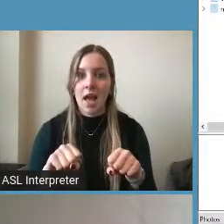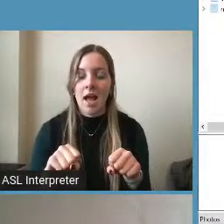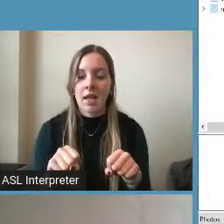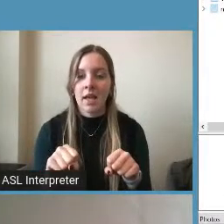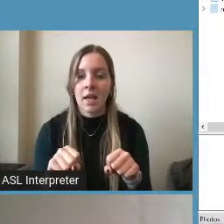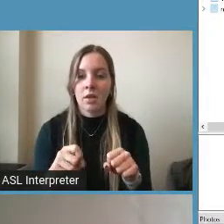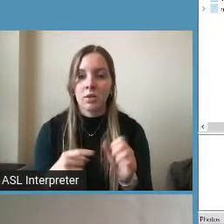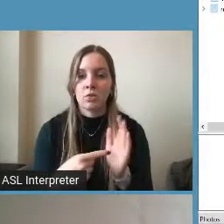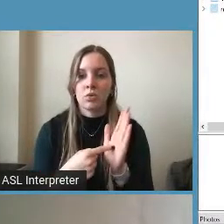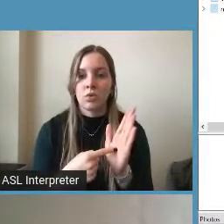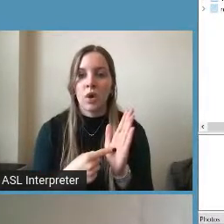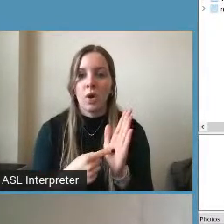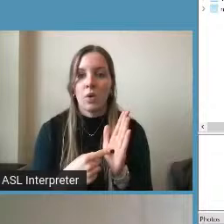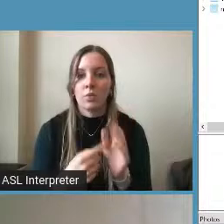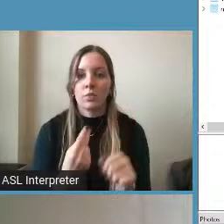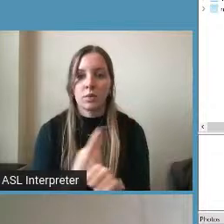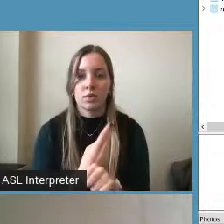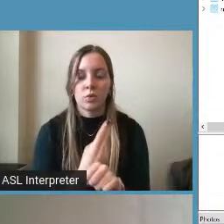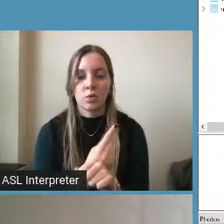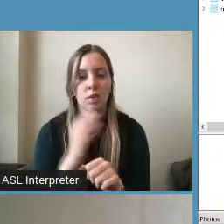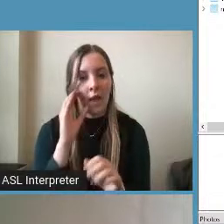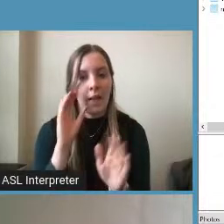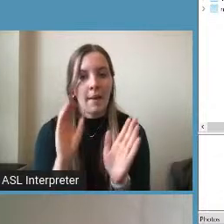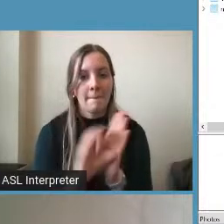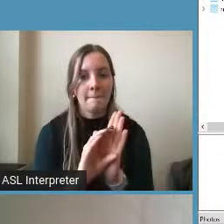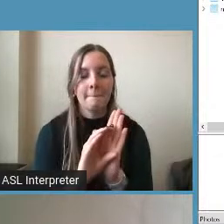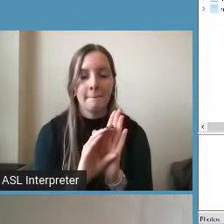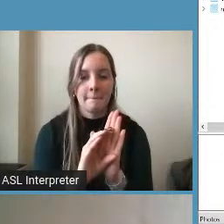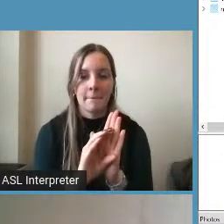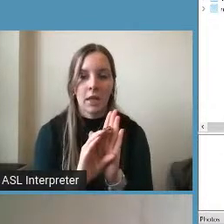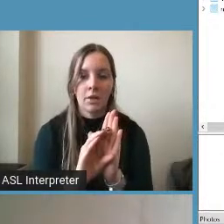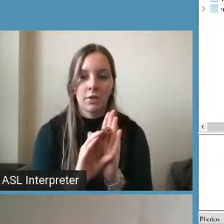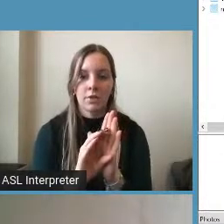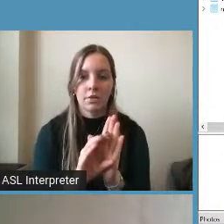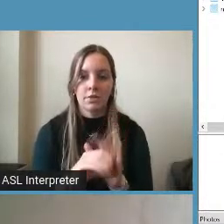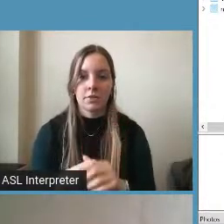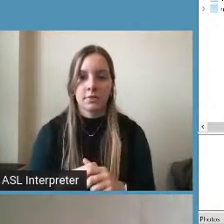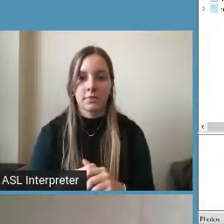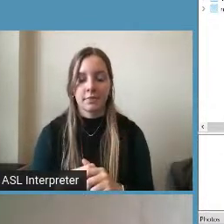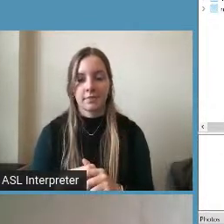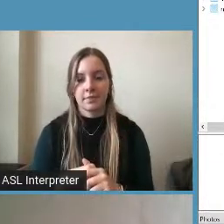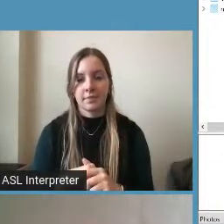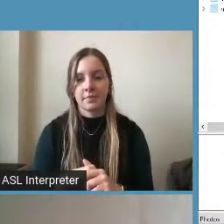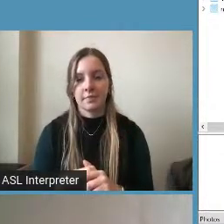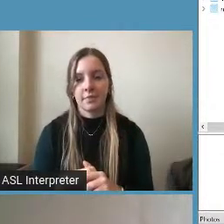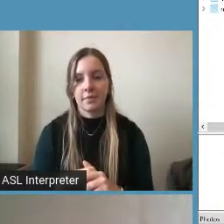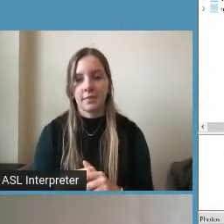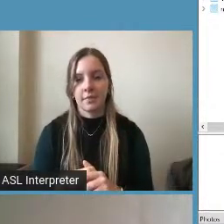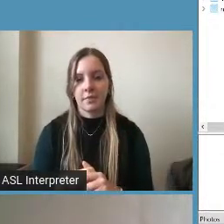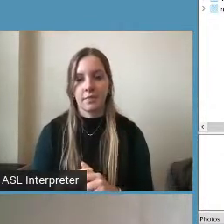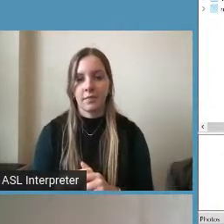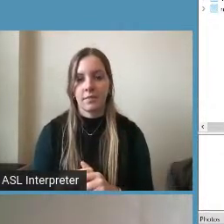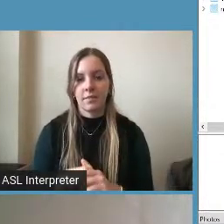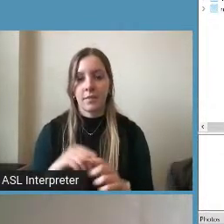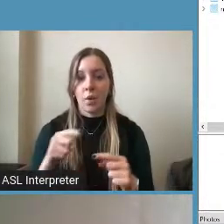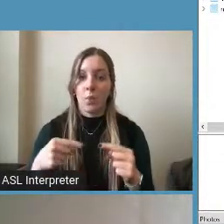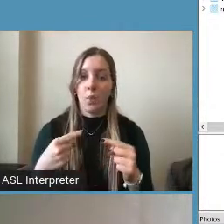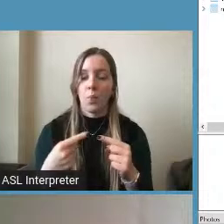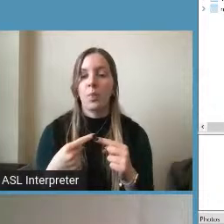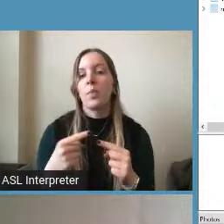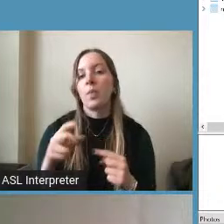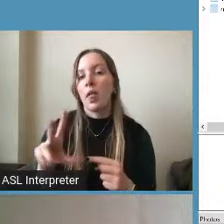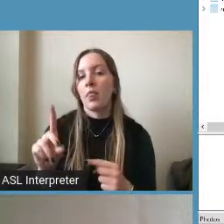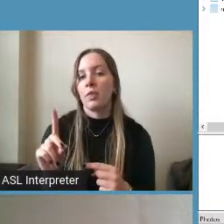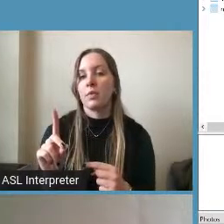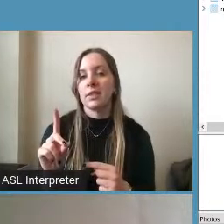map. And so the thing is that when you see 3D models presented, almost all of the time, what